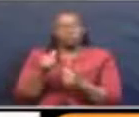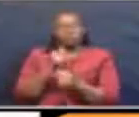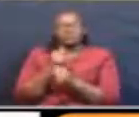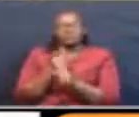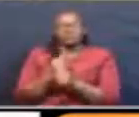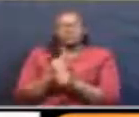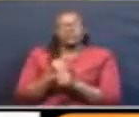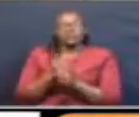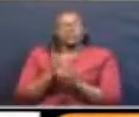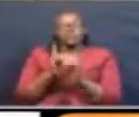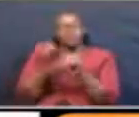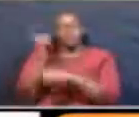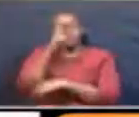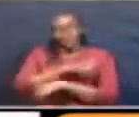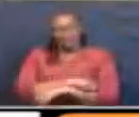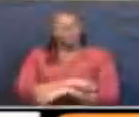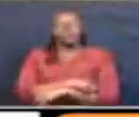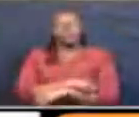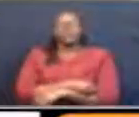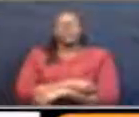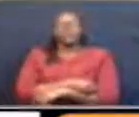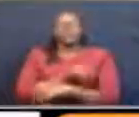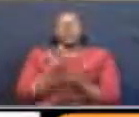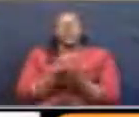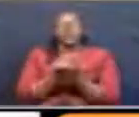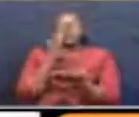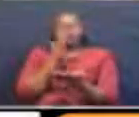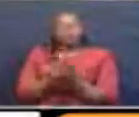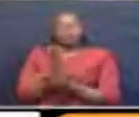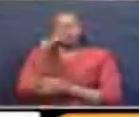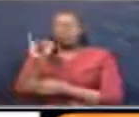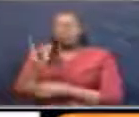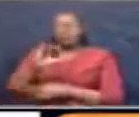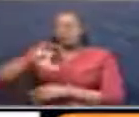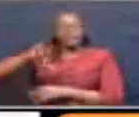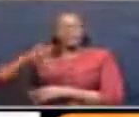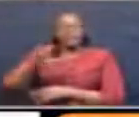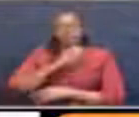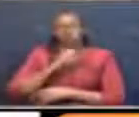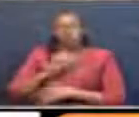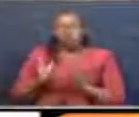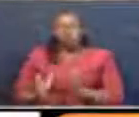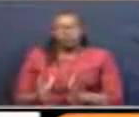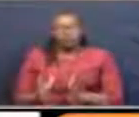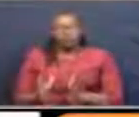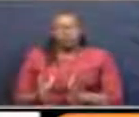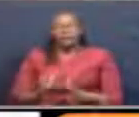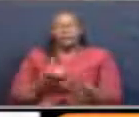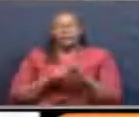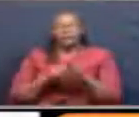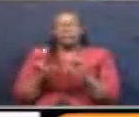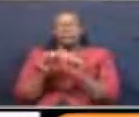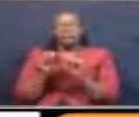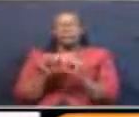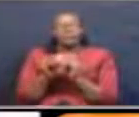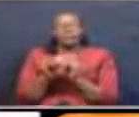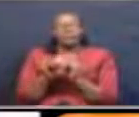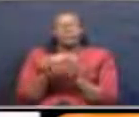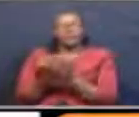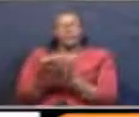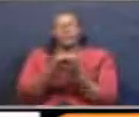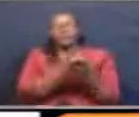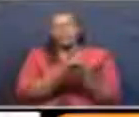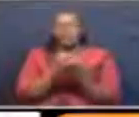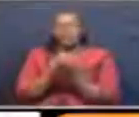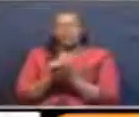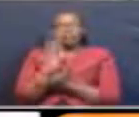operation is being undertaken during daytime, and this will be confirmed also by the county commissioner during a meeting and